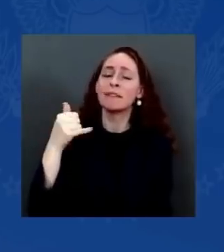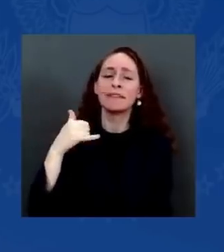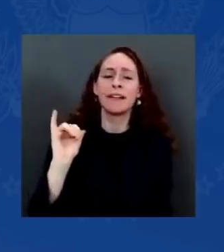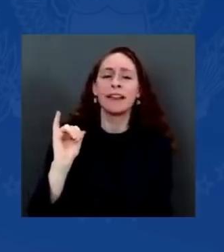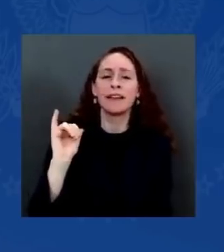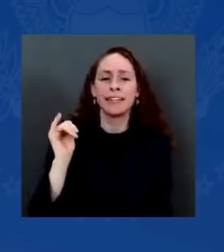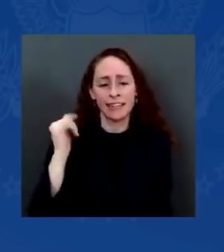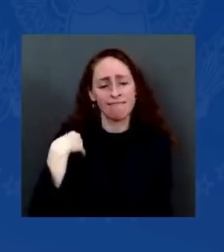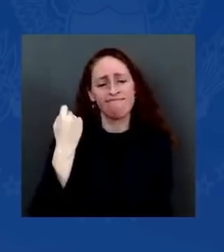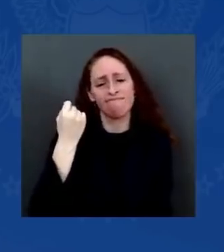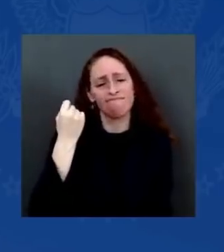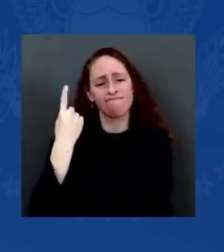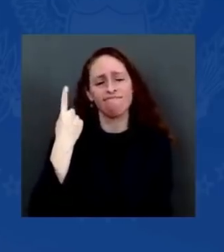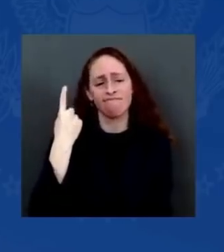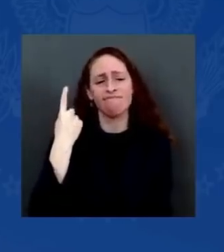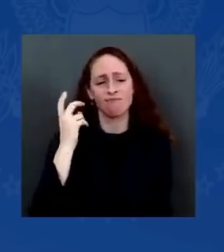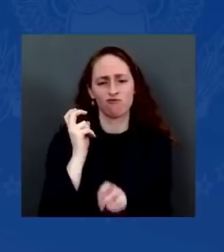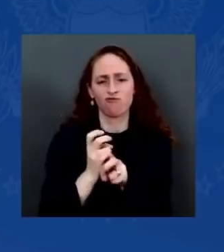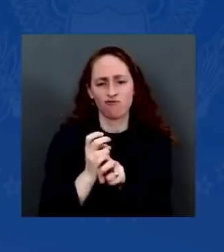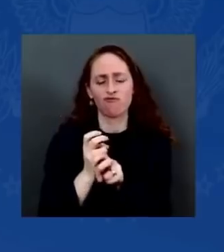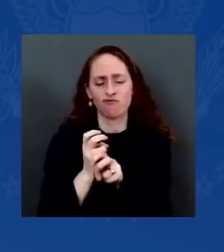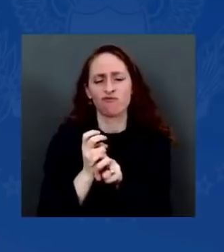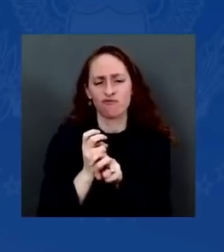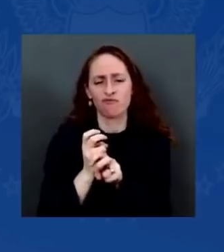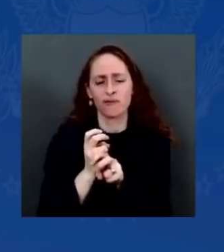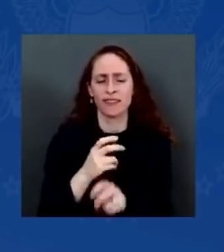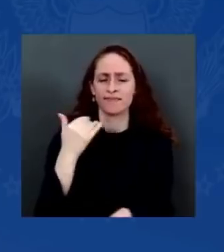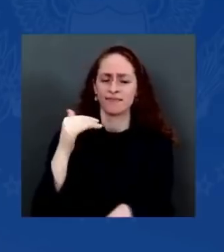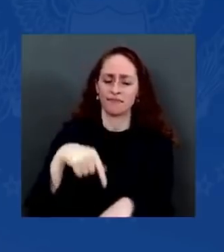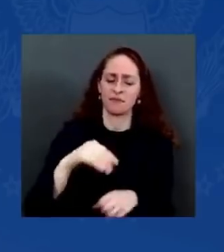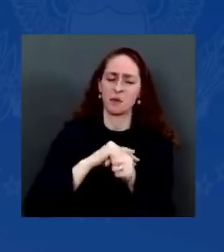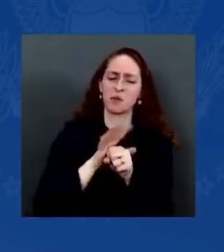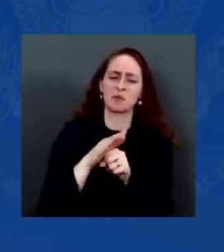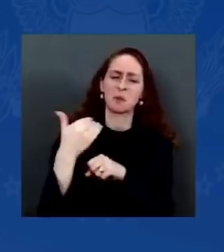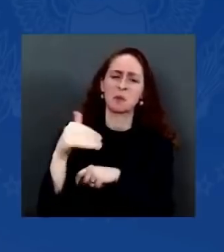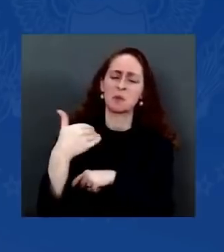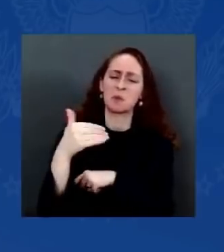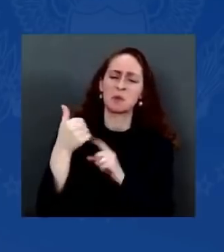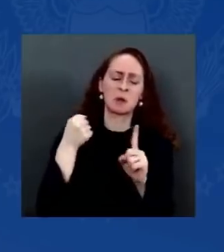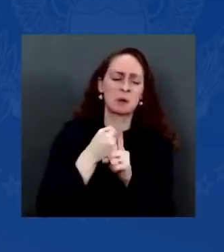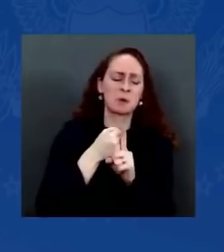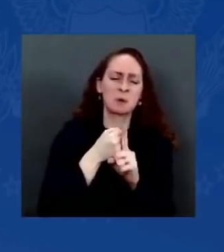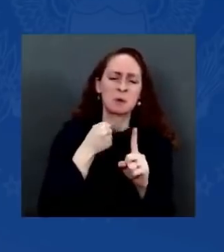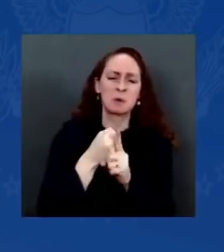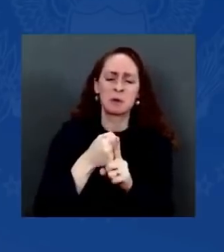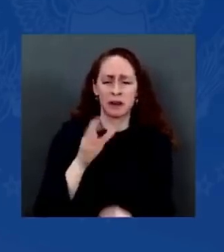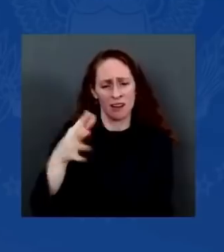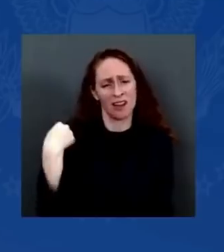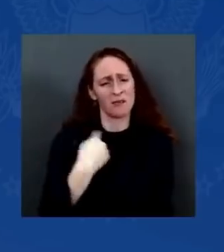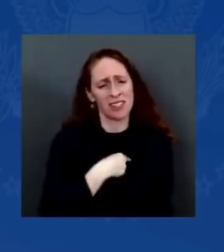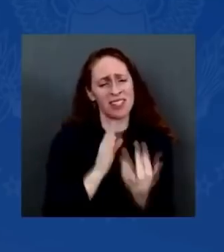has been a tough adversary, we've shown that we're tougher. Tougher because we have the power